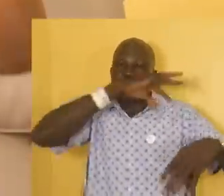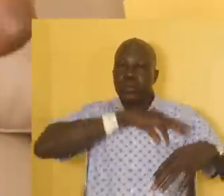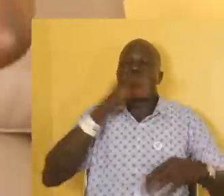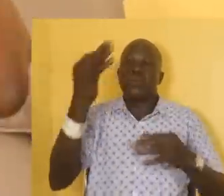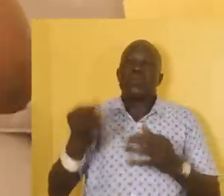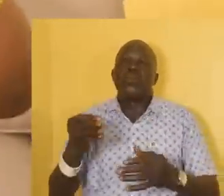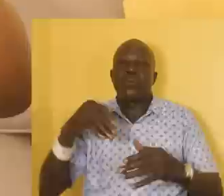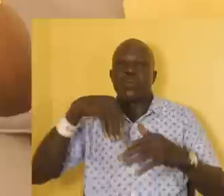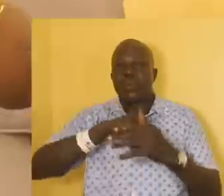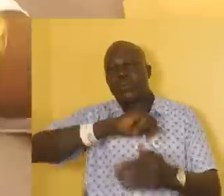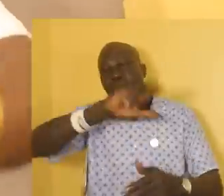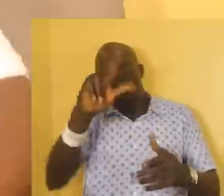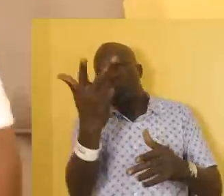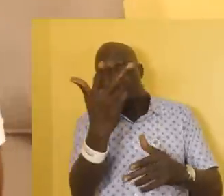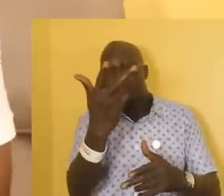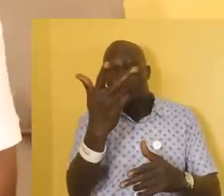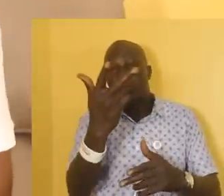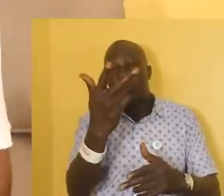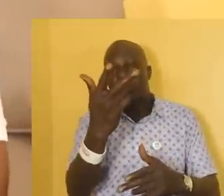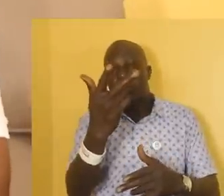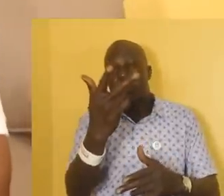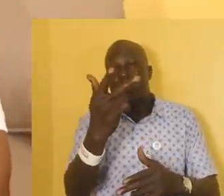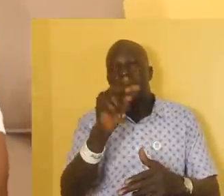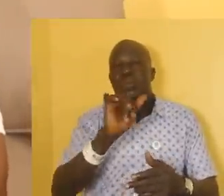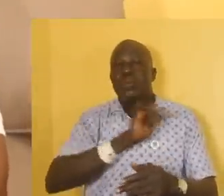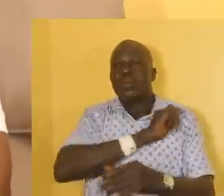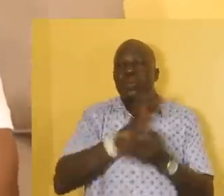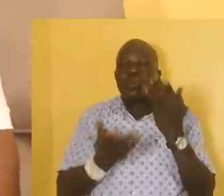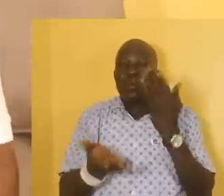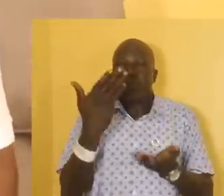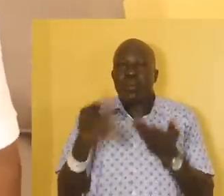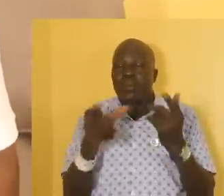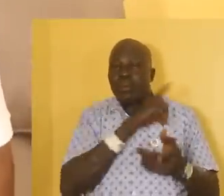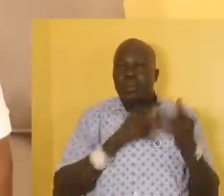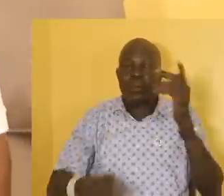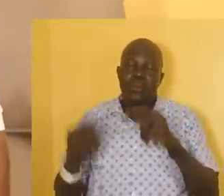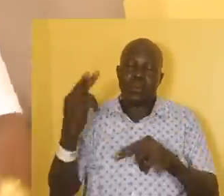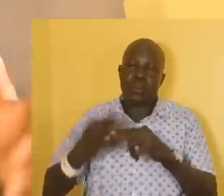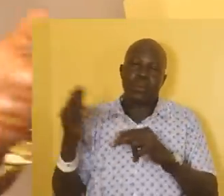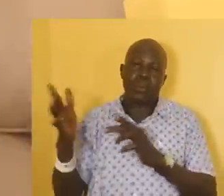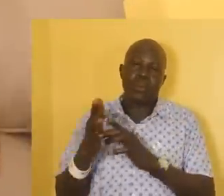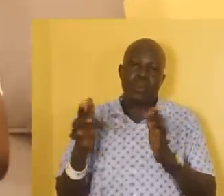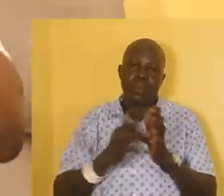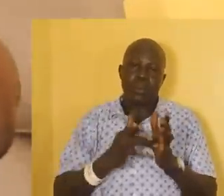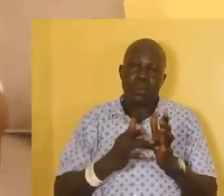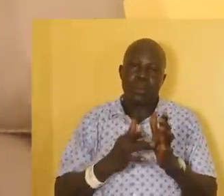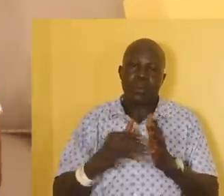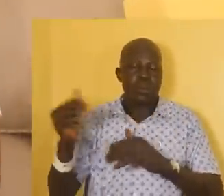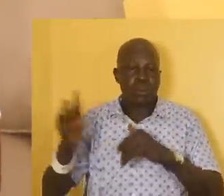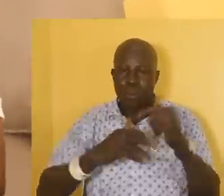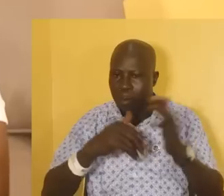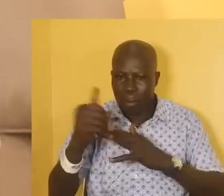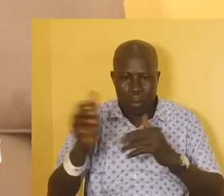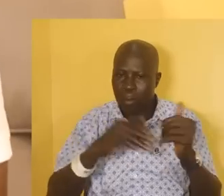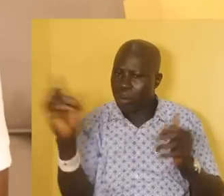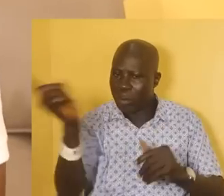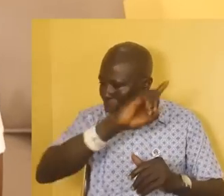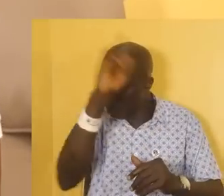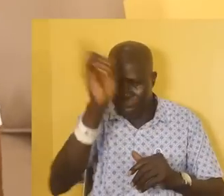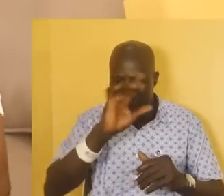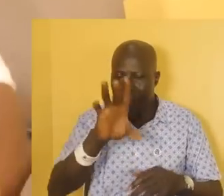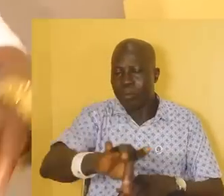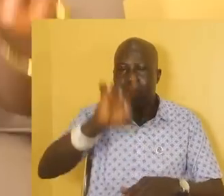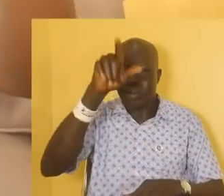you an entitlement. In the third one, in the name of Jesus, where they did